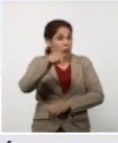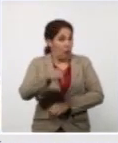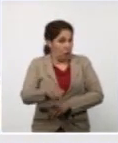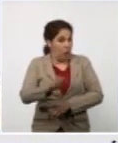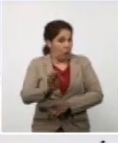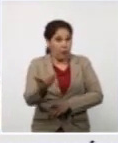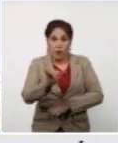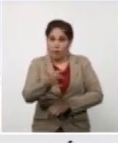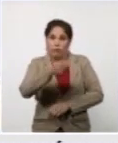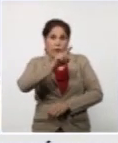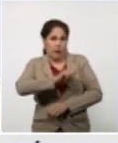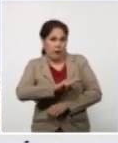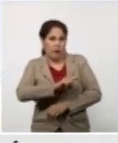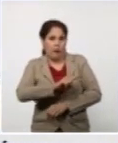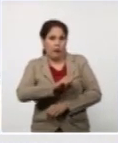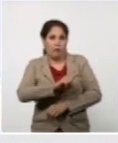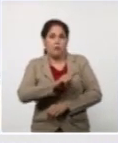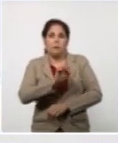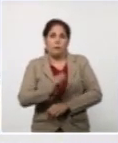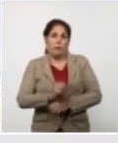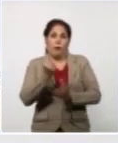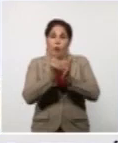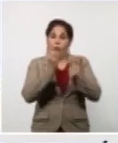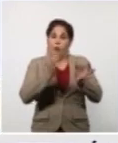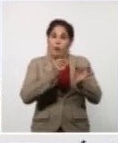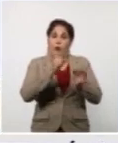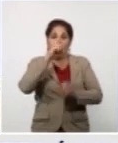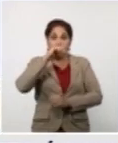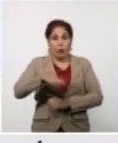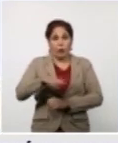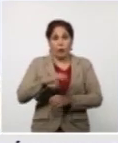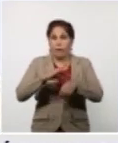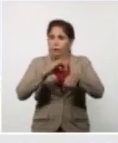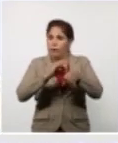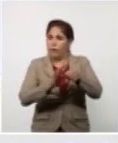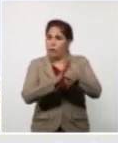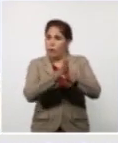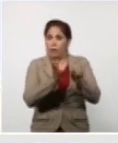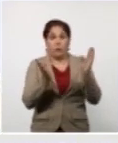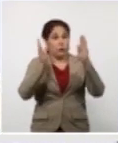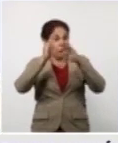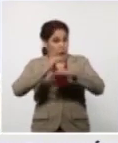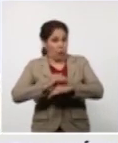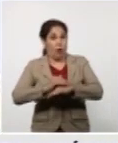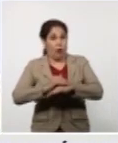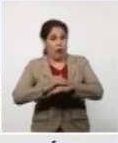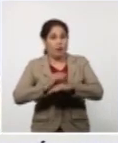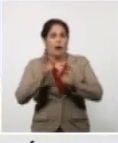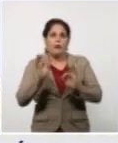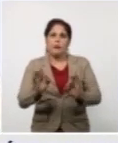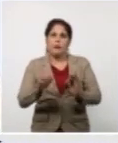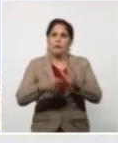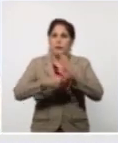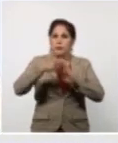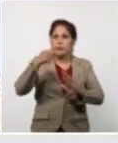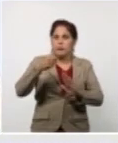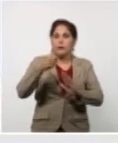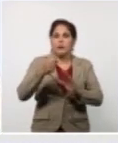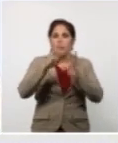of 235 children diagnosed with the disease, out of which 212, that